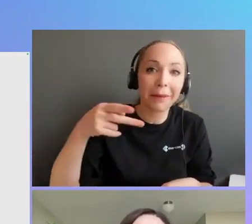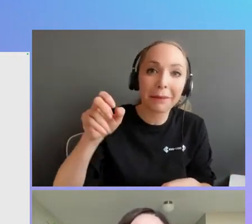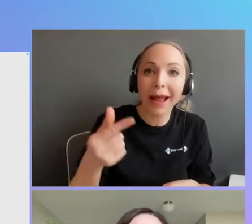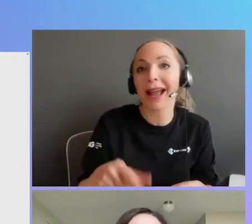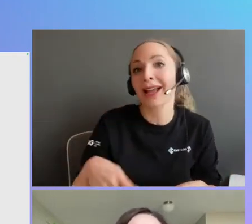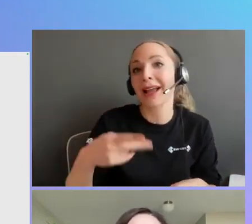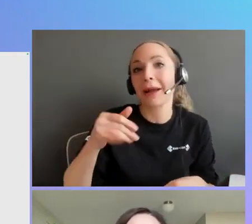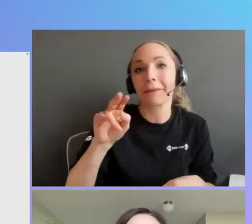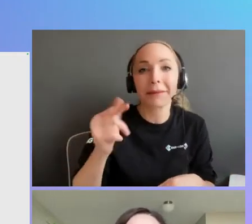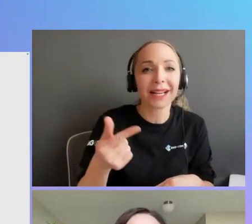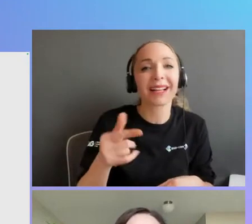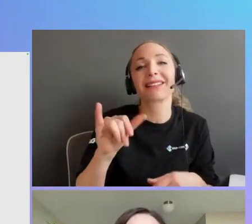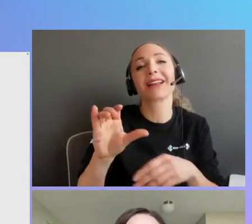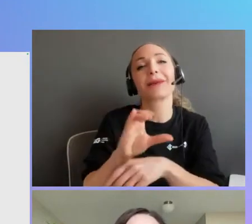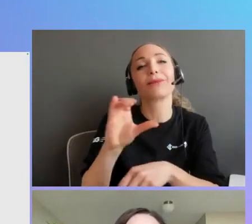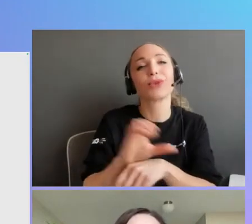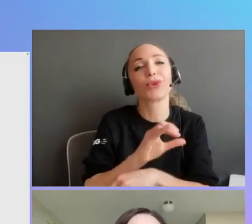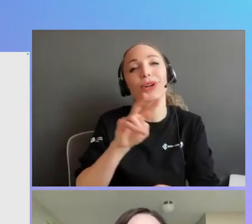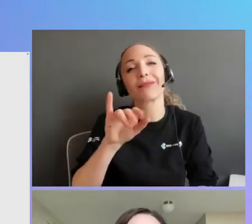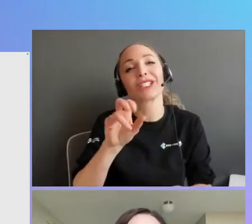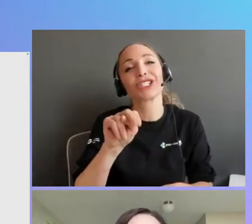computer vision rule will find that.